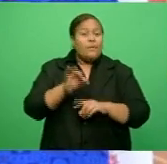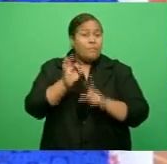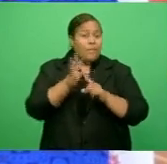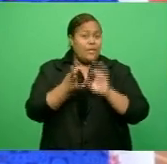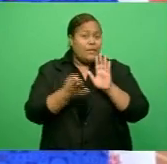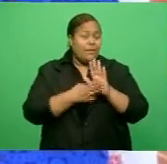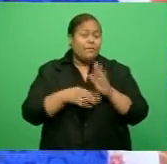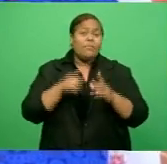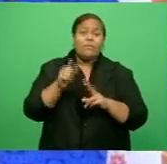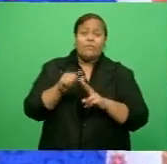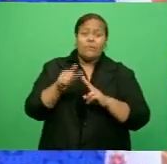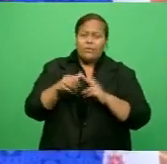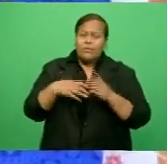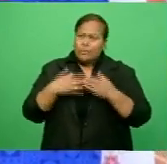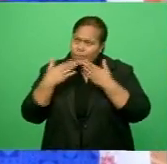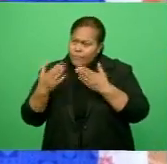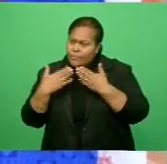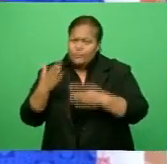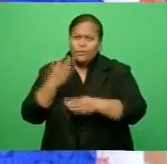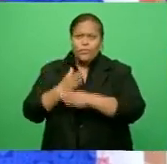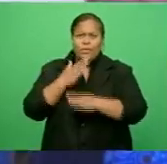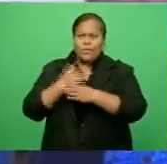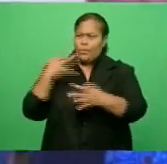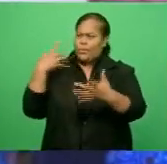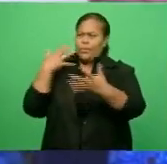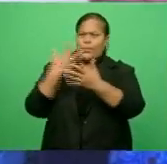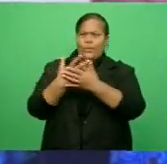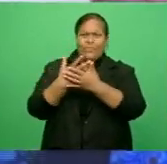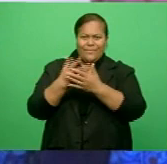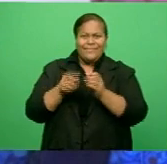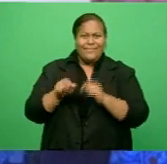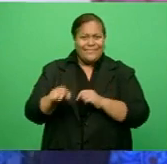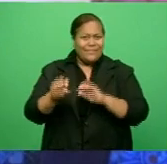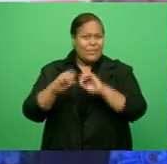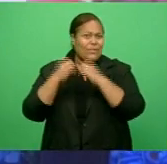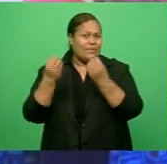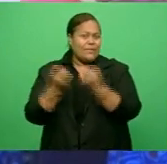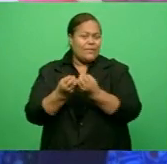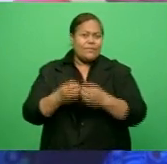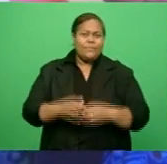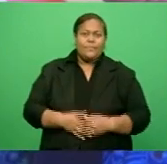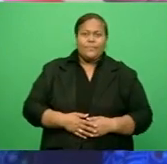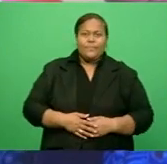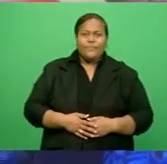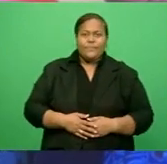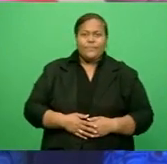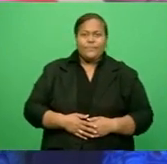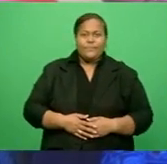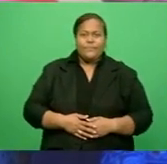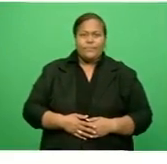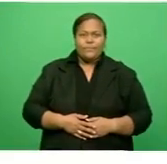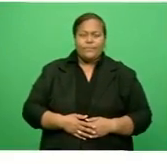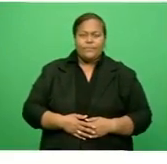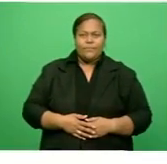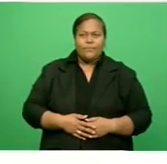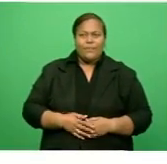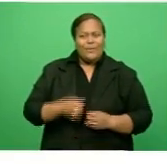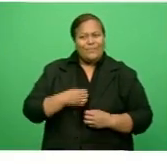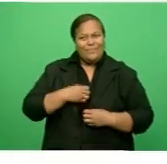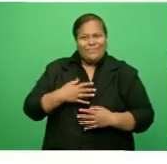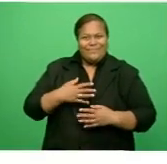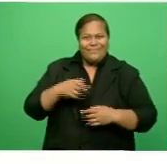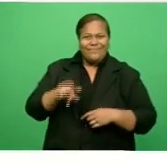done by the Sai Prema Foundation Fiji over the years. I'm particularly moved by your mission to promote